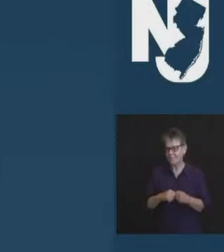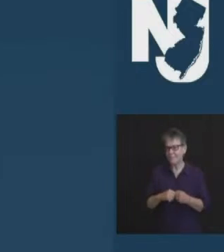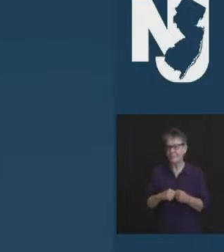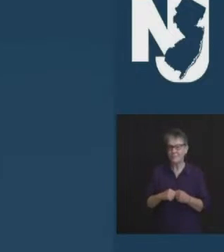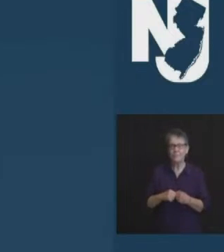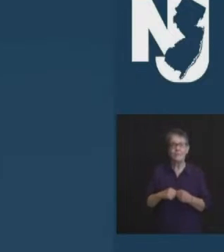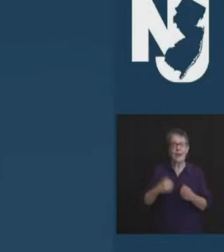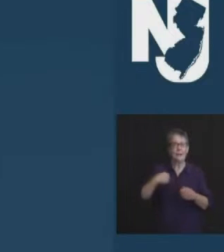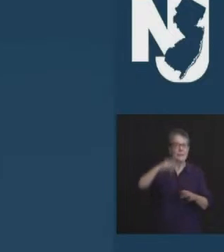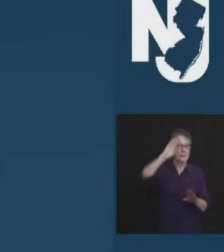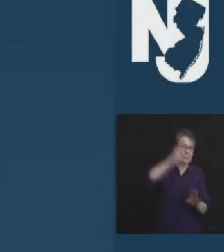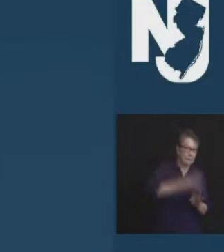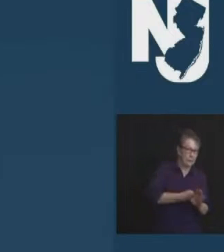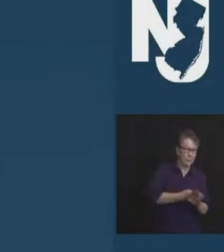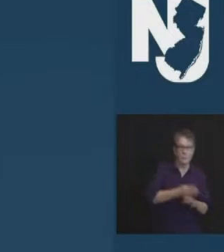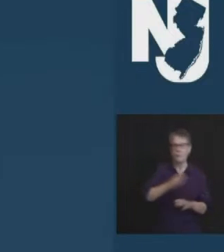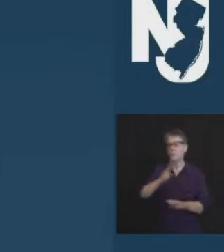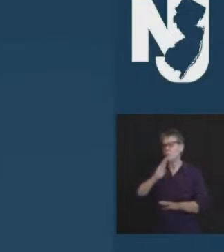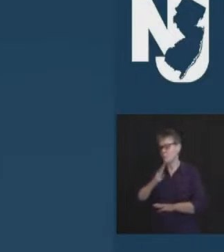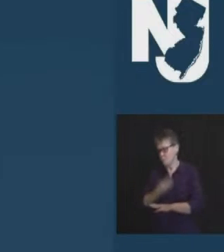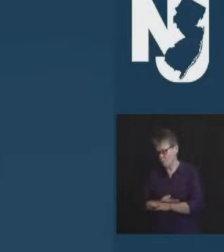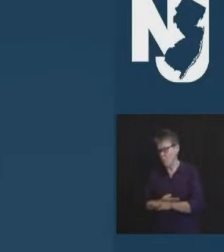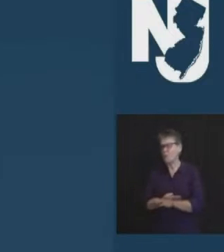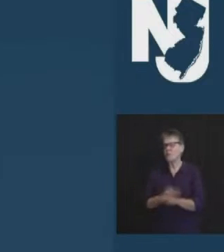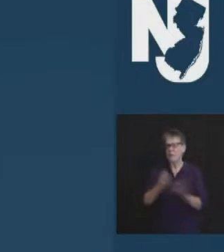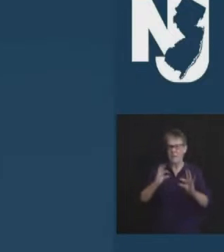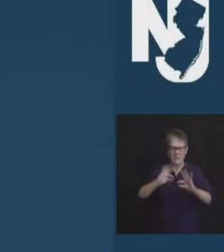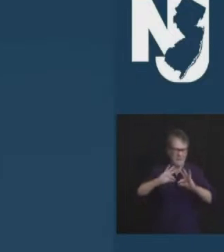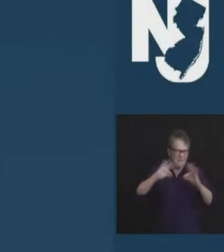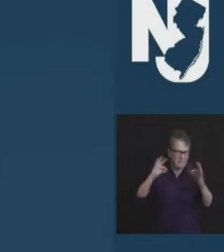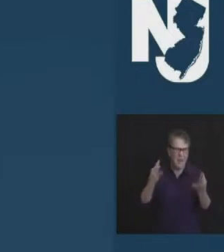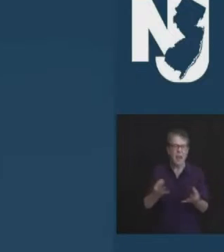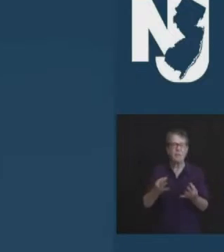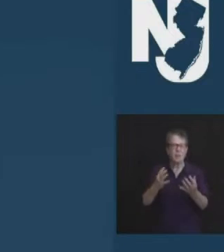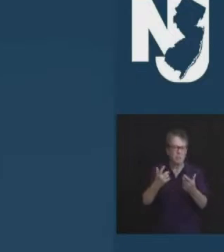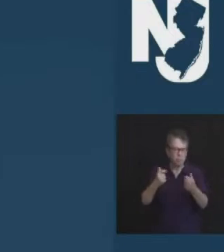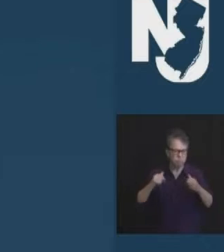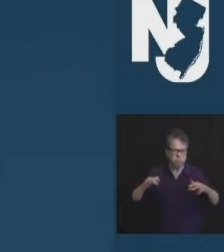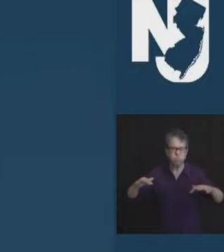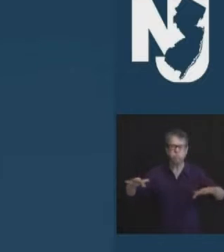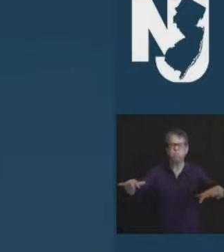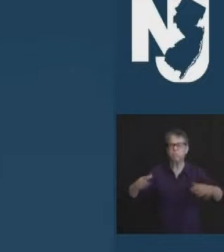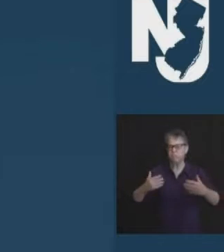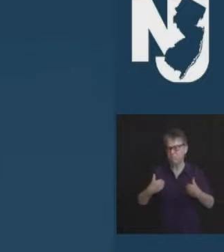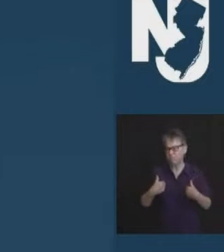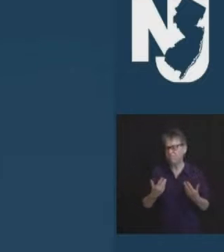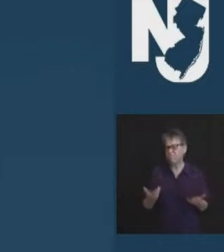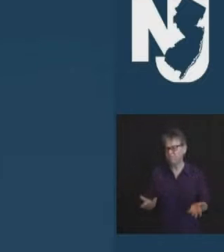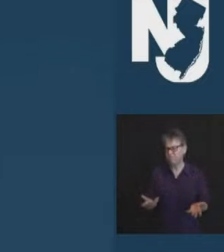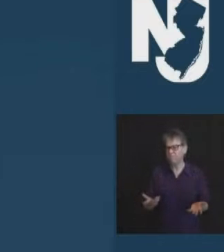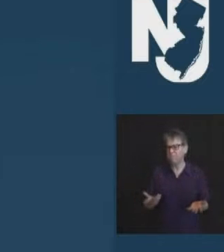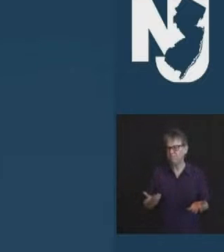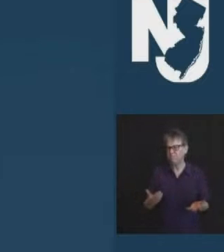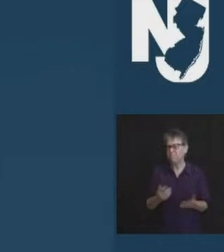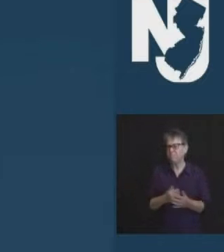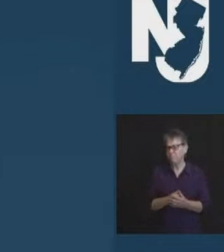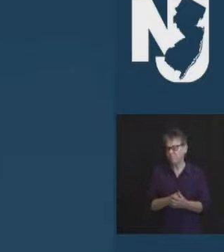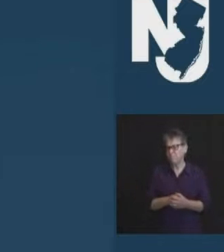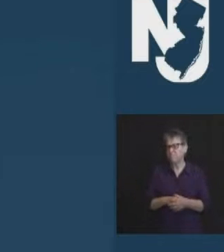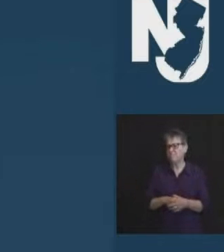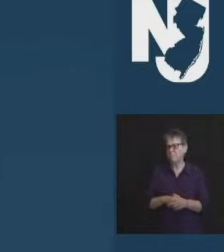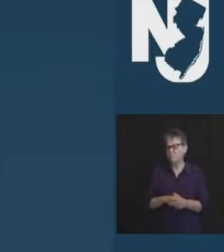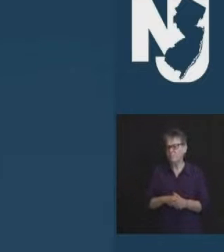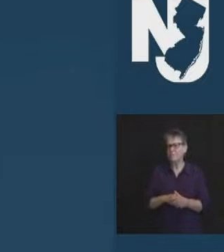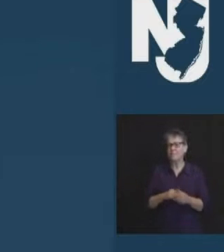and Sarah. He also leaves his sister, Rebecca, who lives in Auckland, New Zealand. Keith is now reunited with his